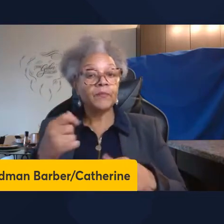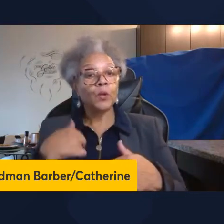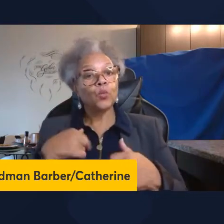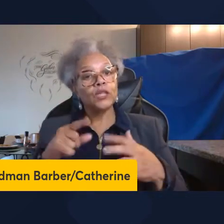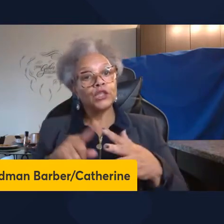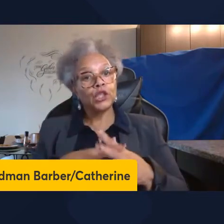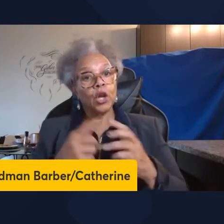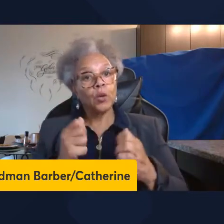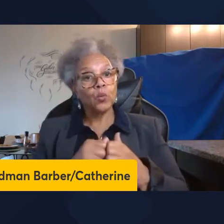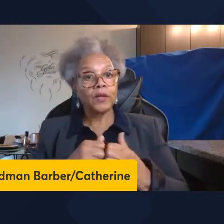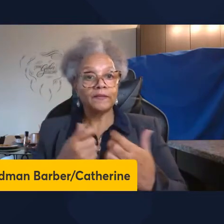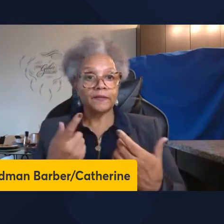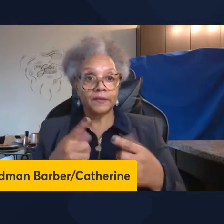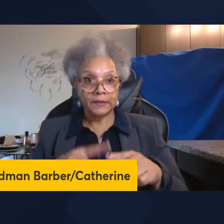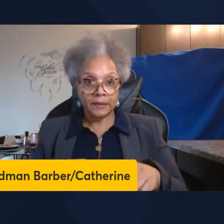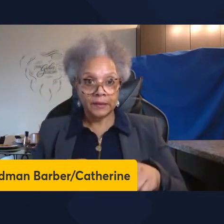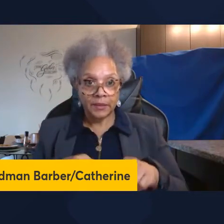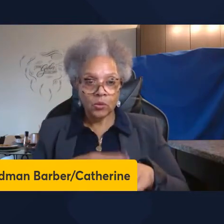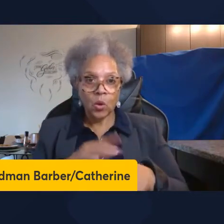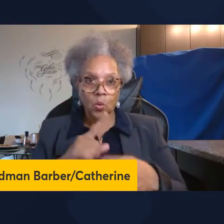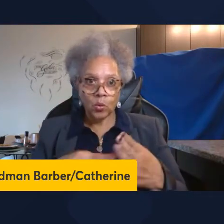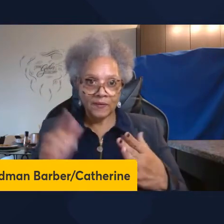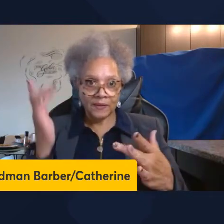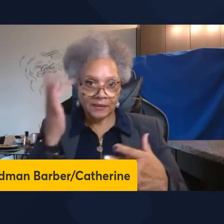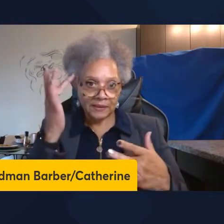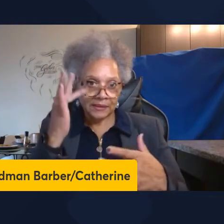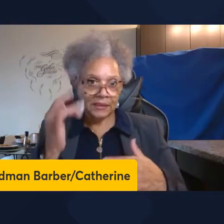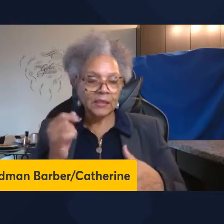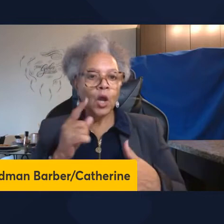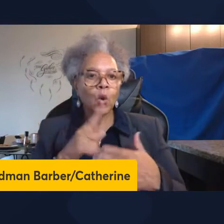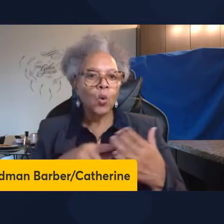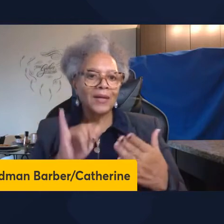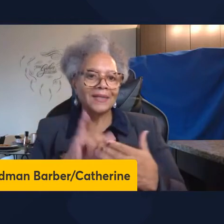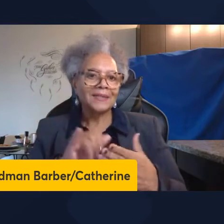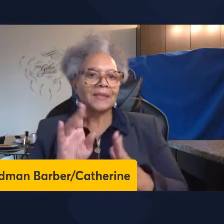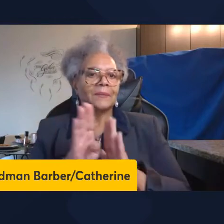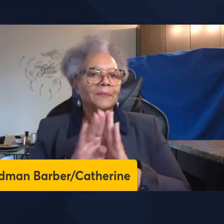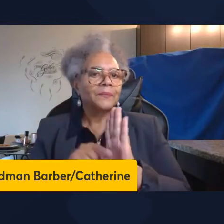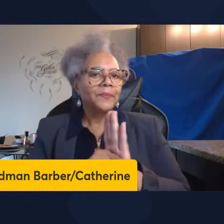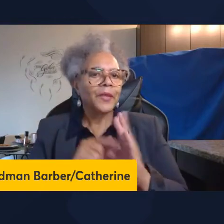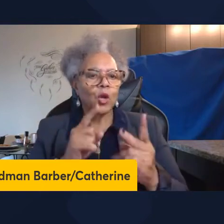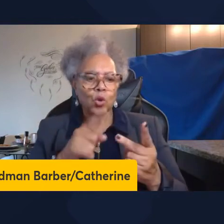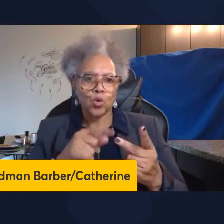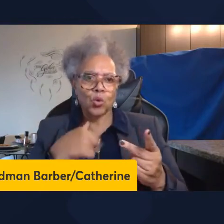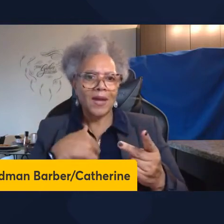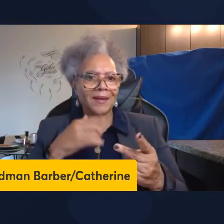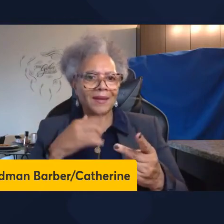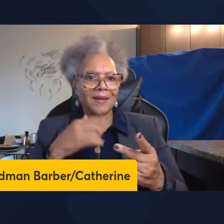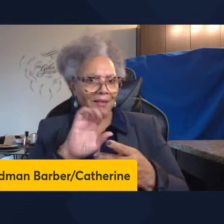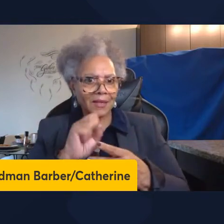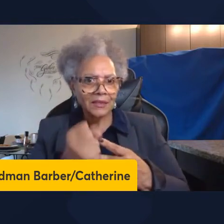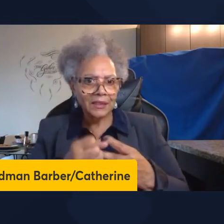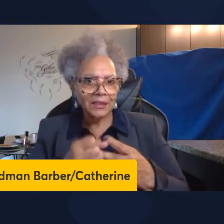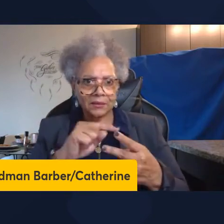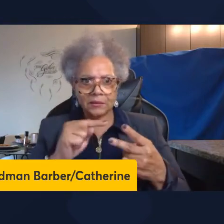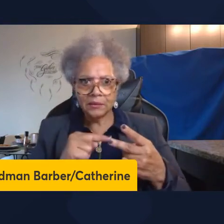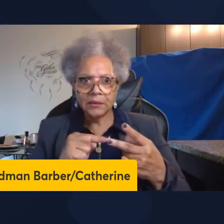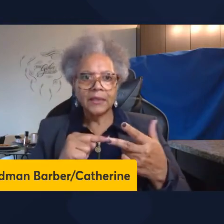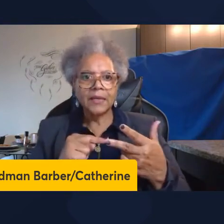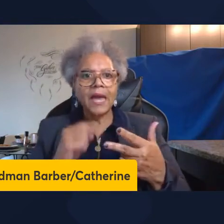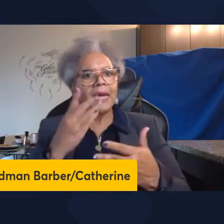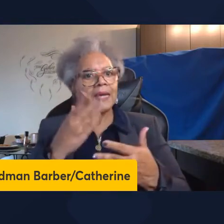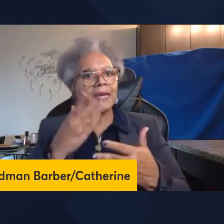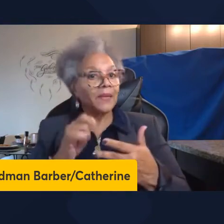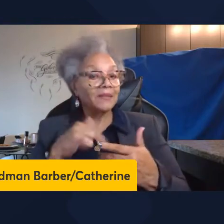with, depending on what the disease is, what's the epidemiology? Who has this condition? And something that has been